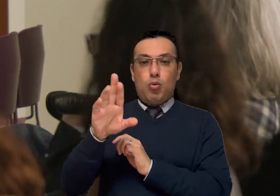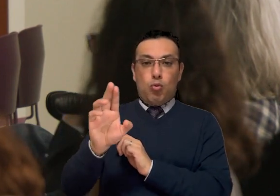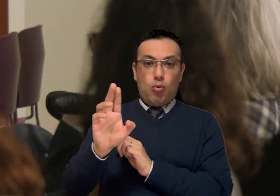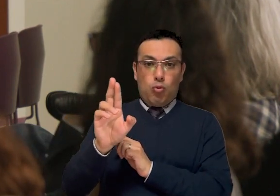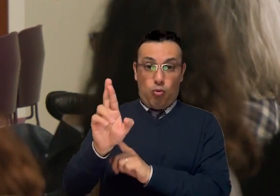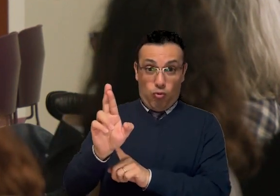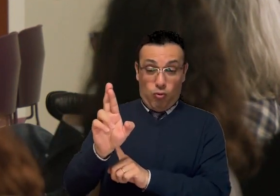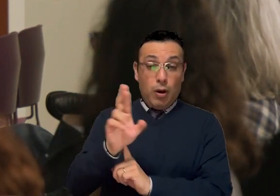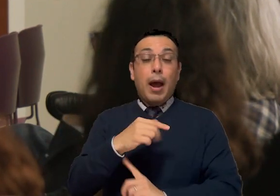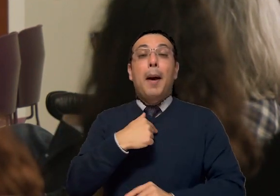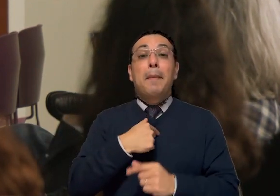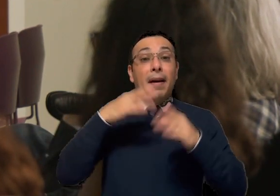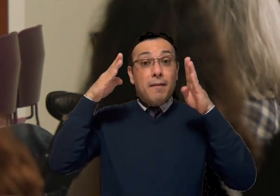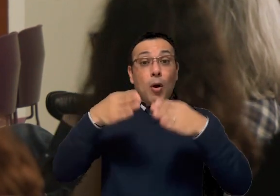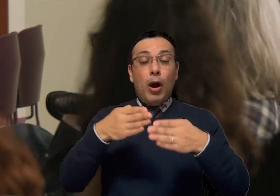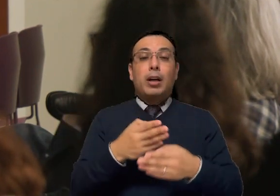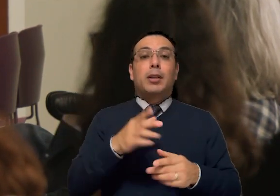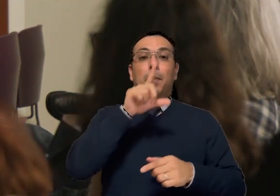I'll be in the back corner.